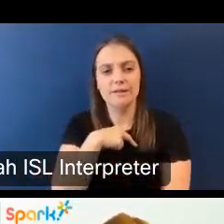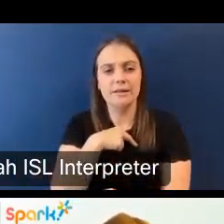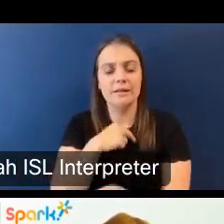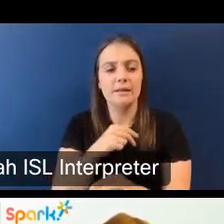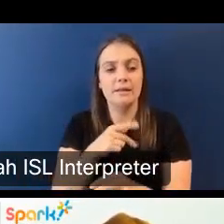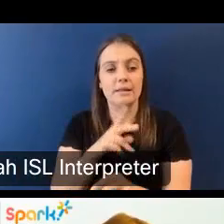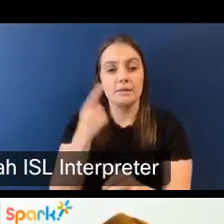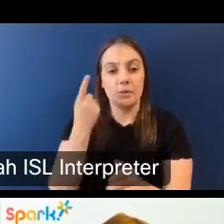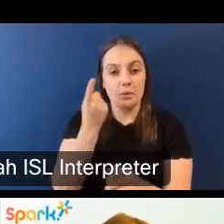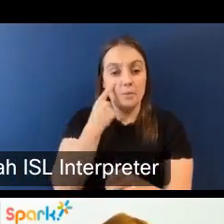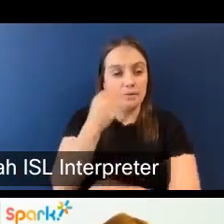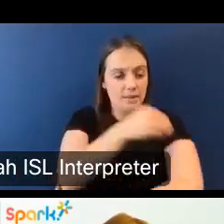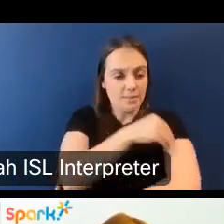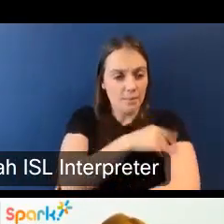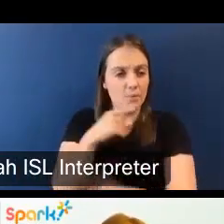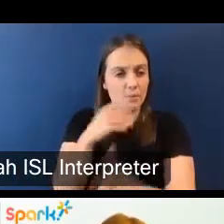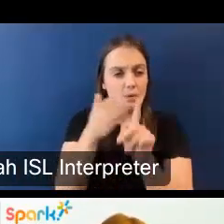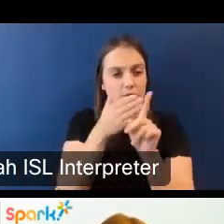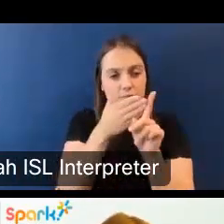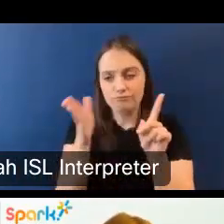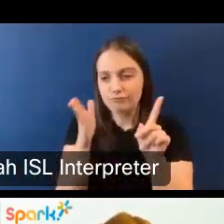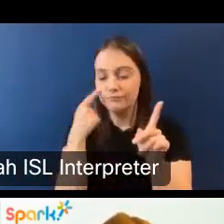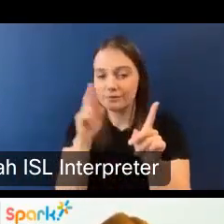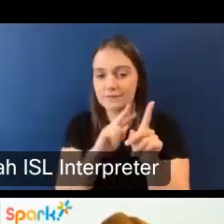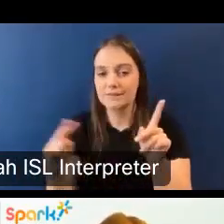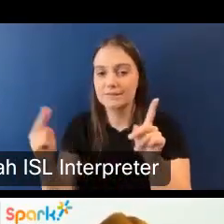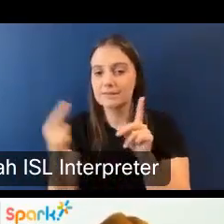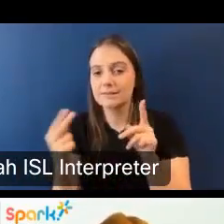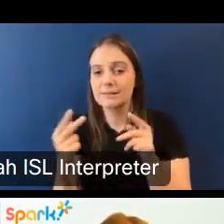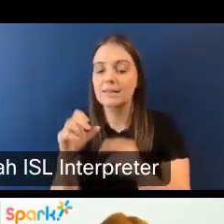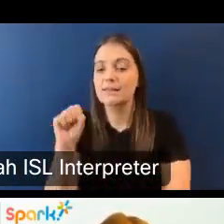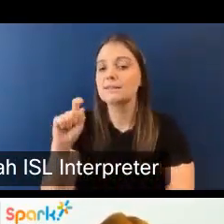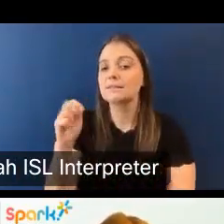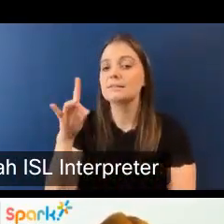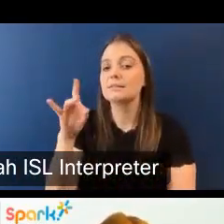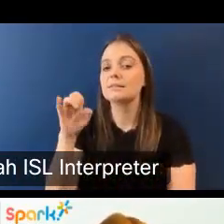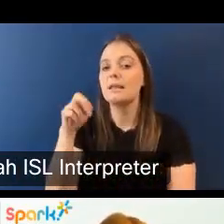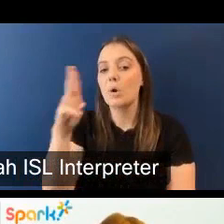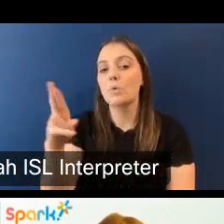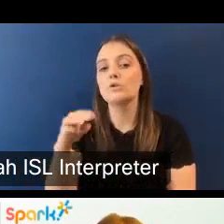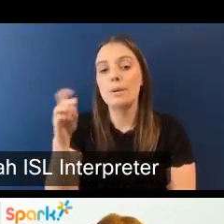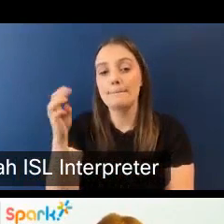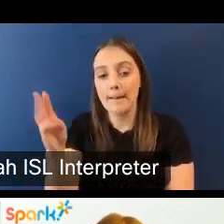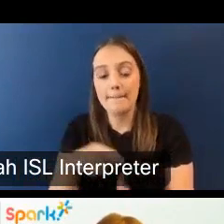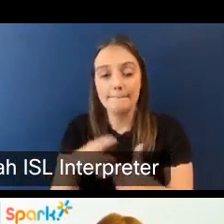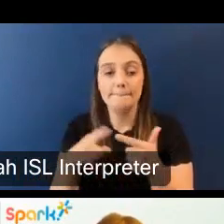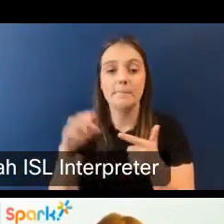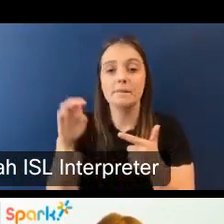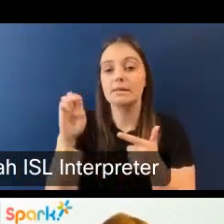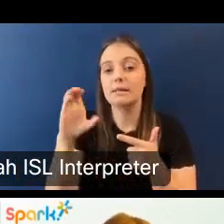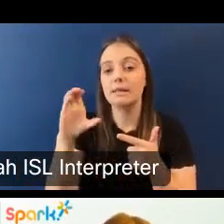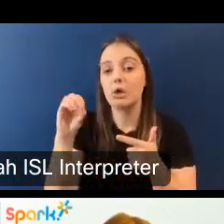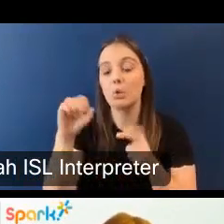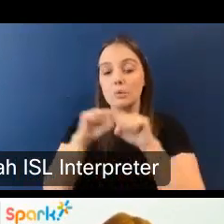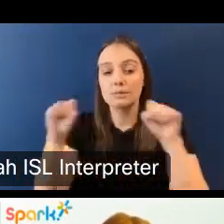problem, which is through stakeholder maps, ecosystem maps, competitive review, so understand